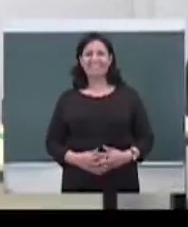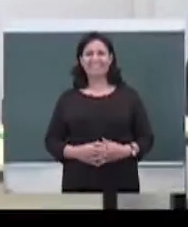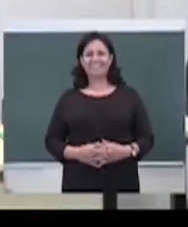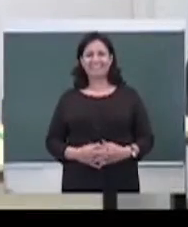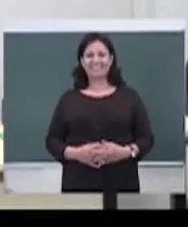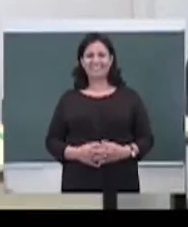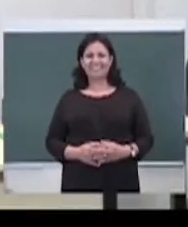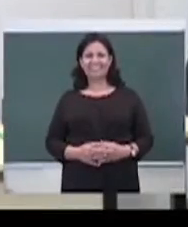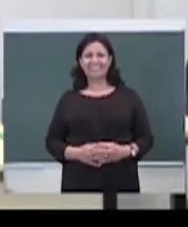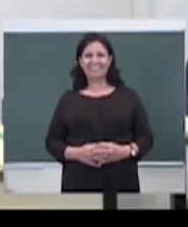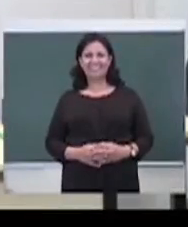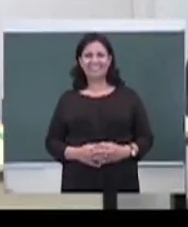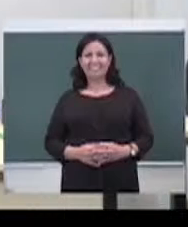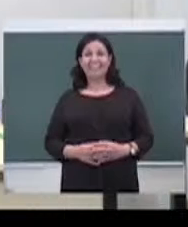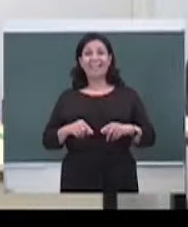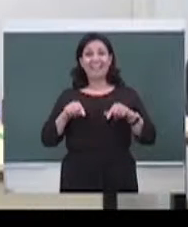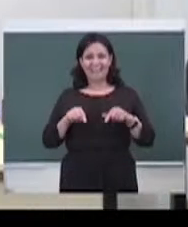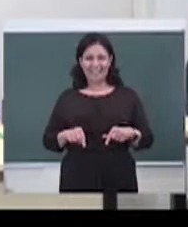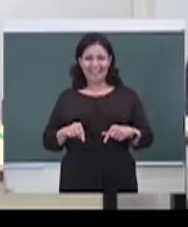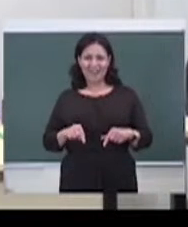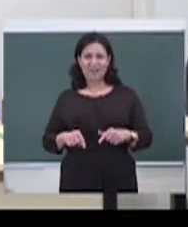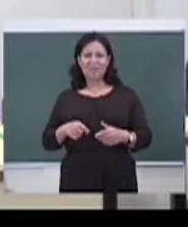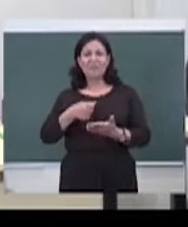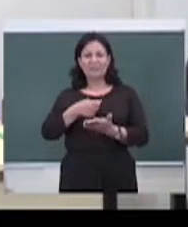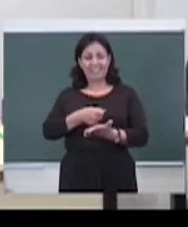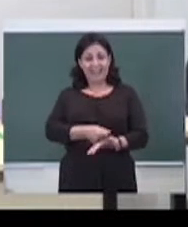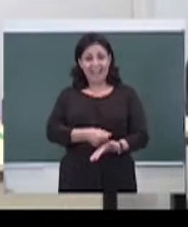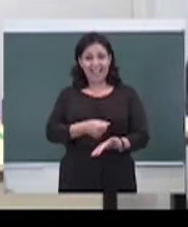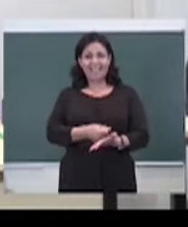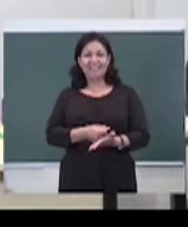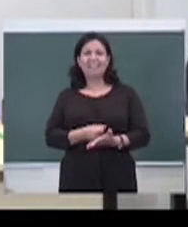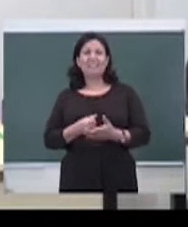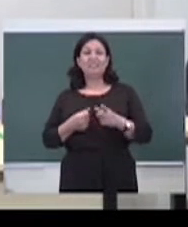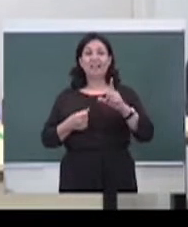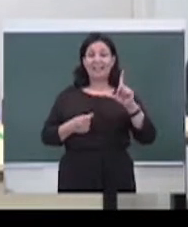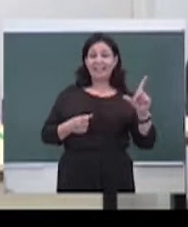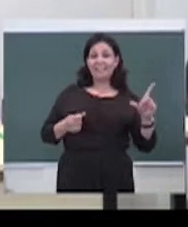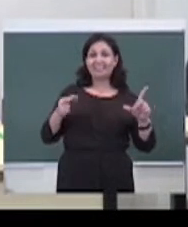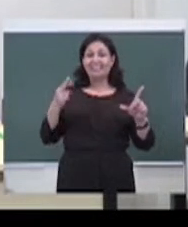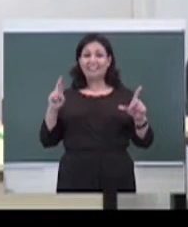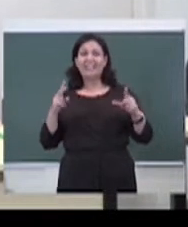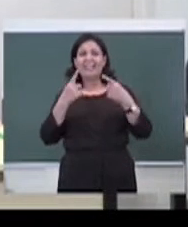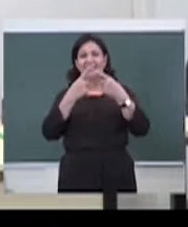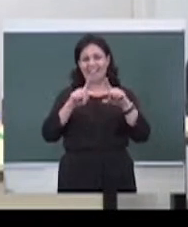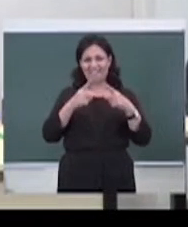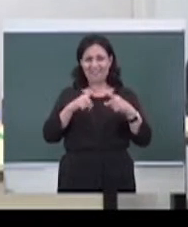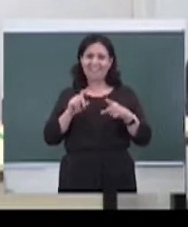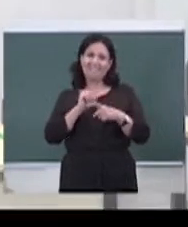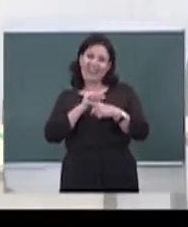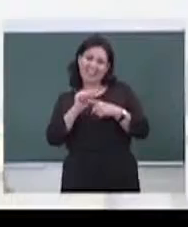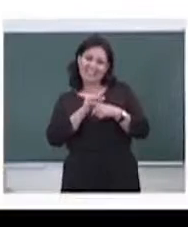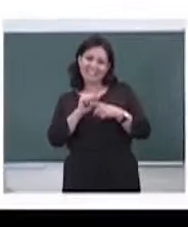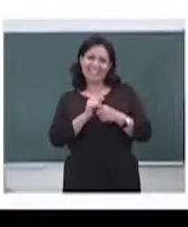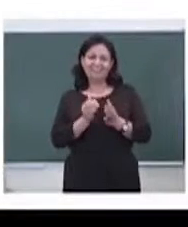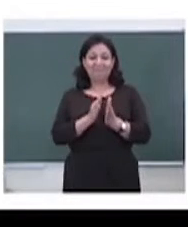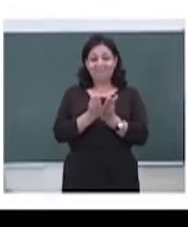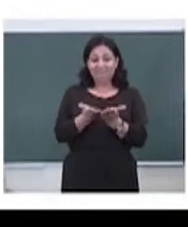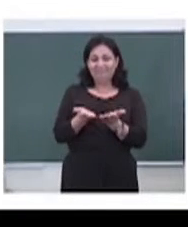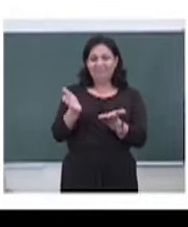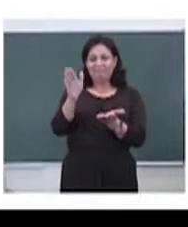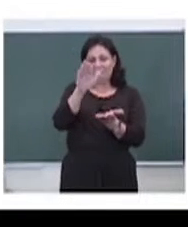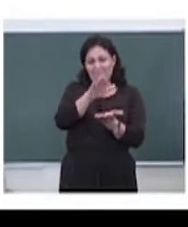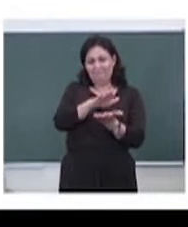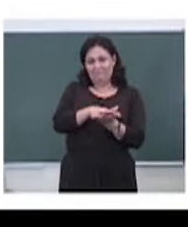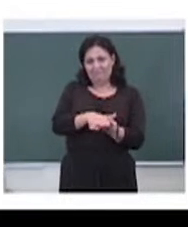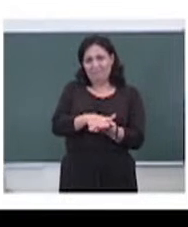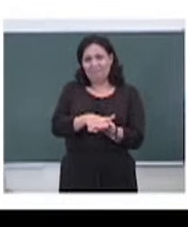Let's try and do our directions with a different exercise. Please turn your page. On